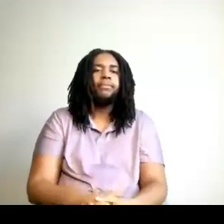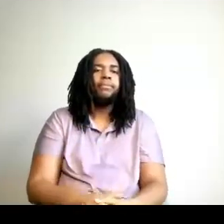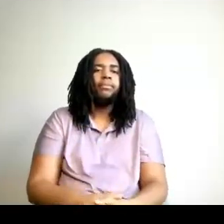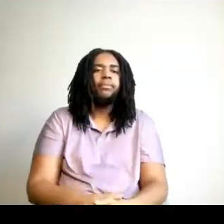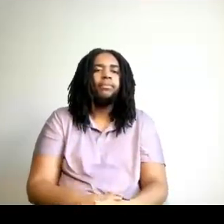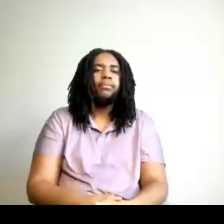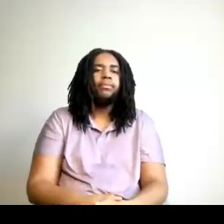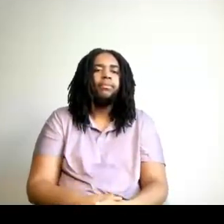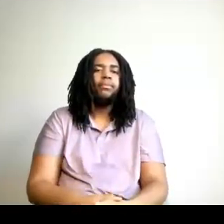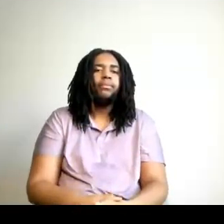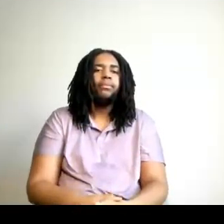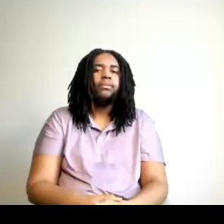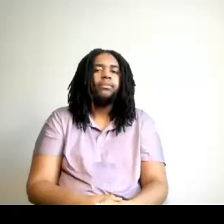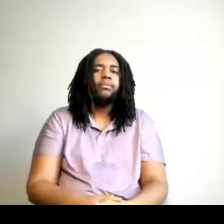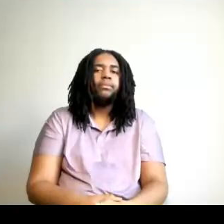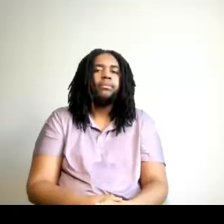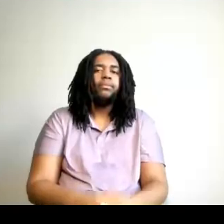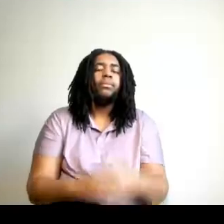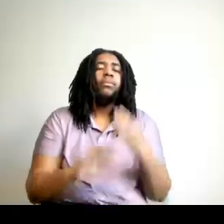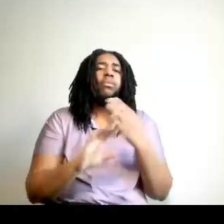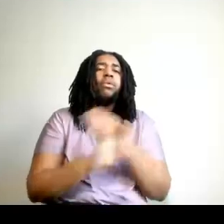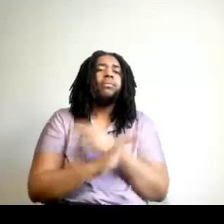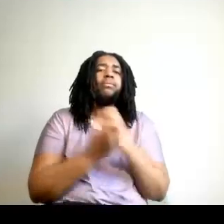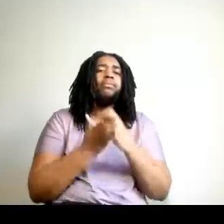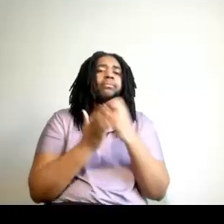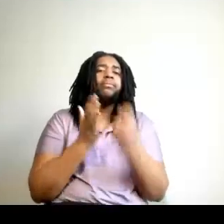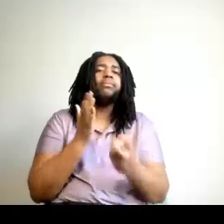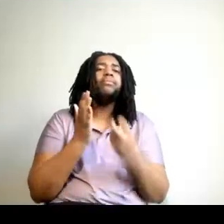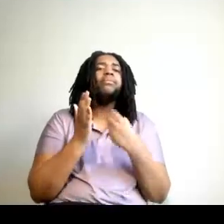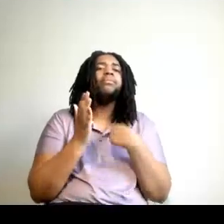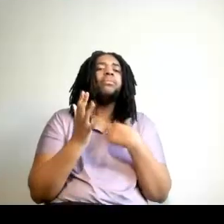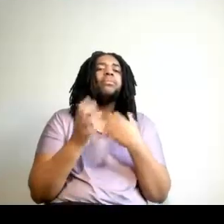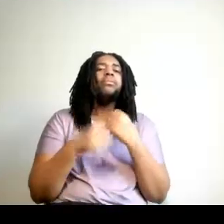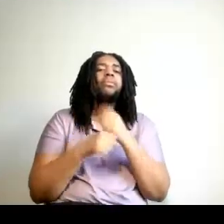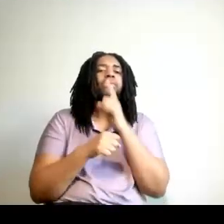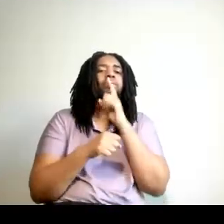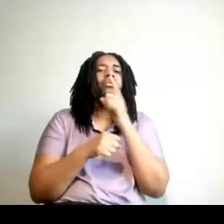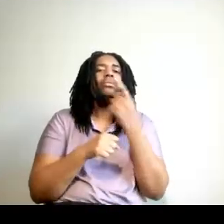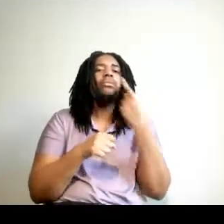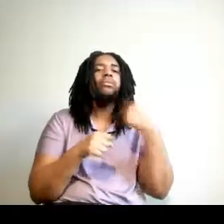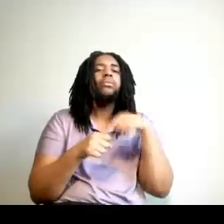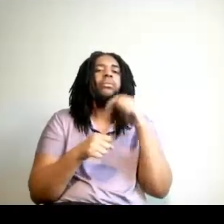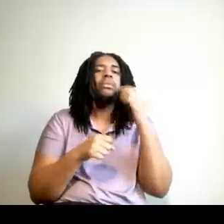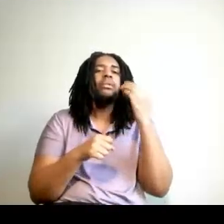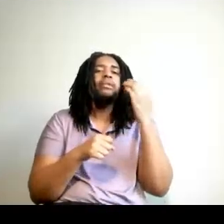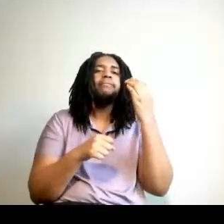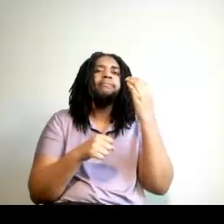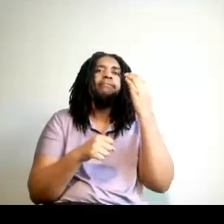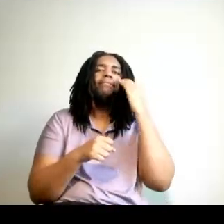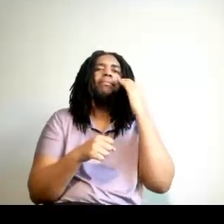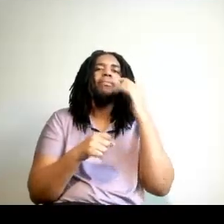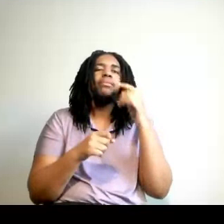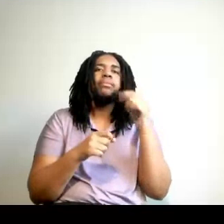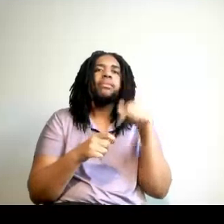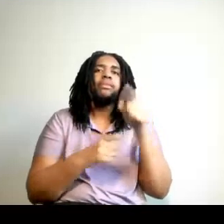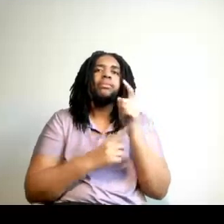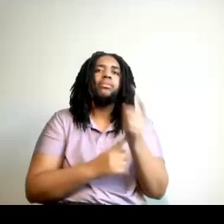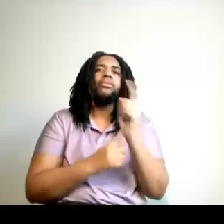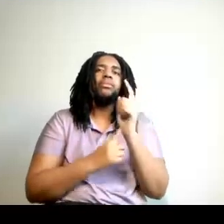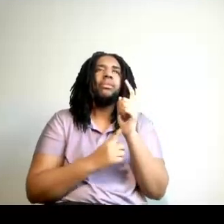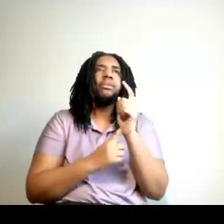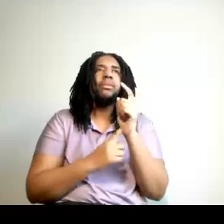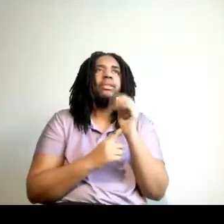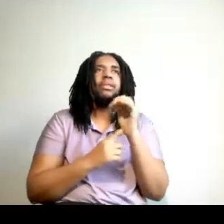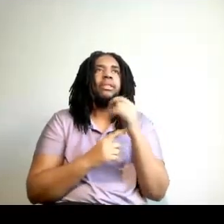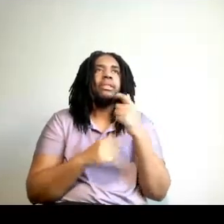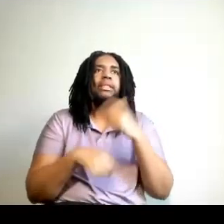Before we get going into the content of tonight, I wanted to make sure that we acknowledge the current moment that we're in. We're living in some really